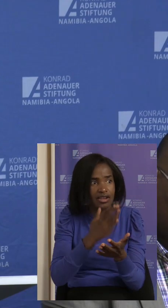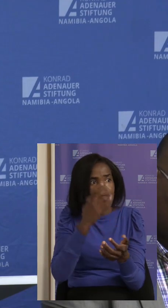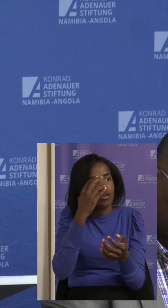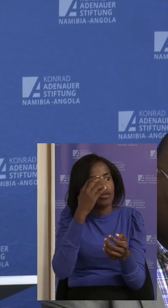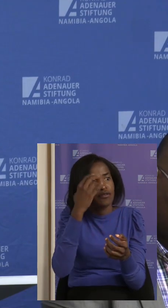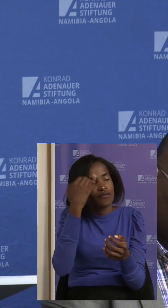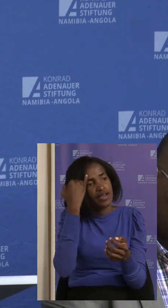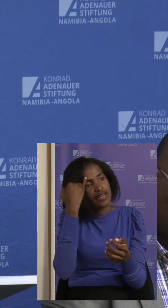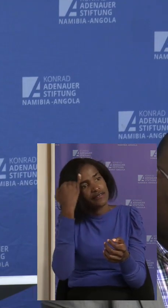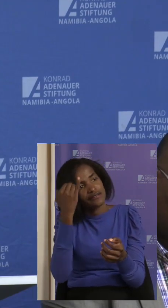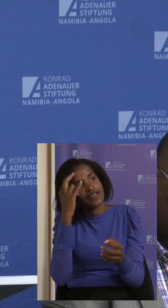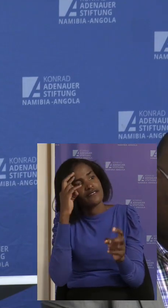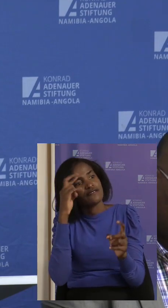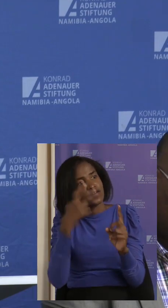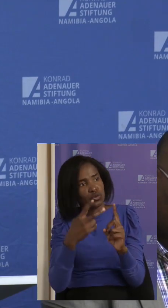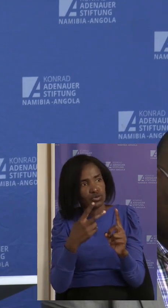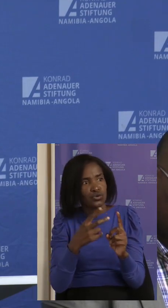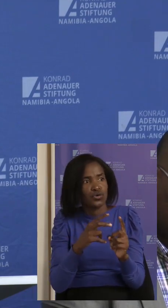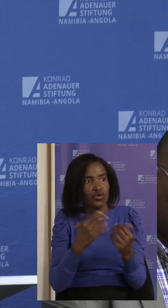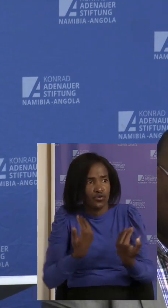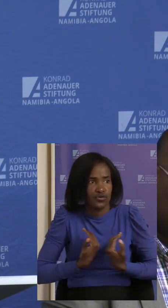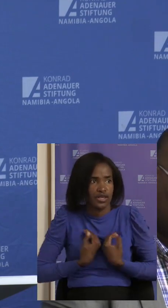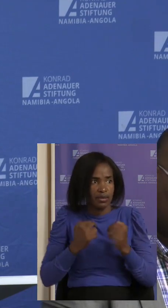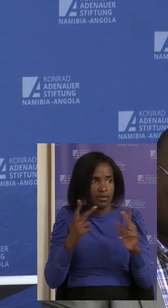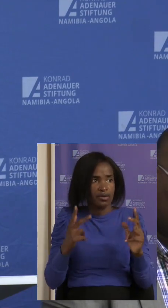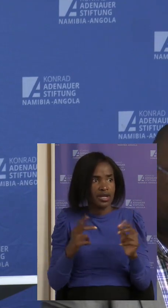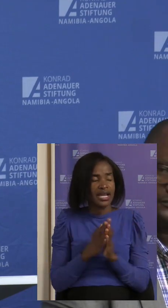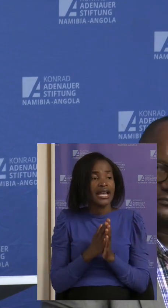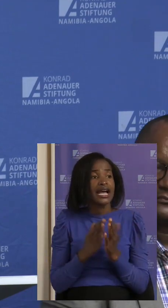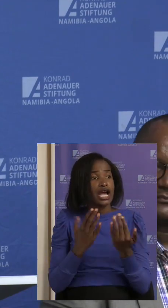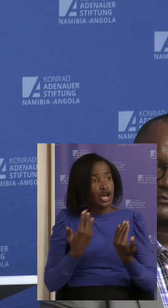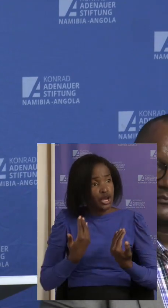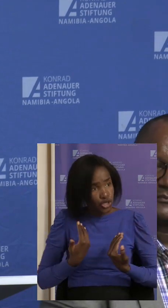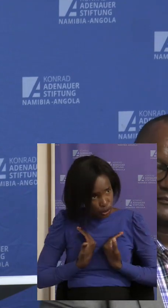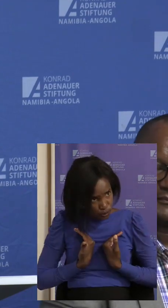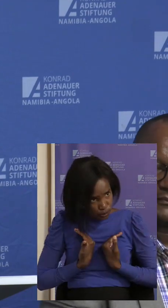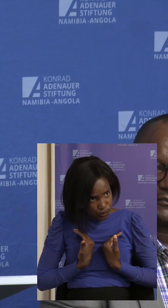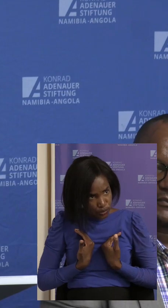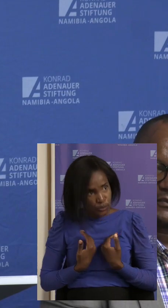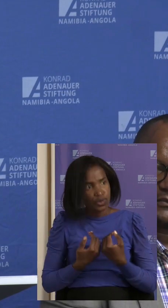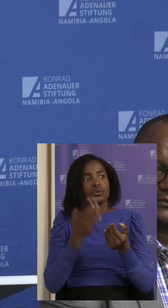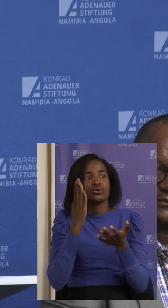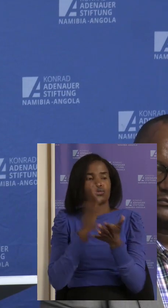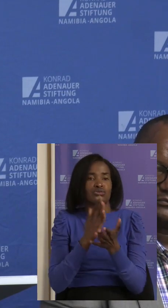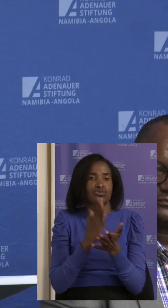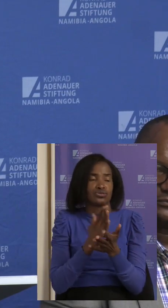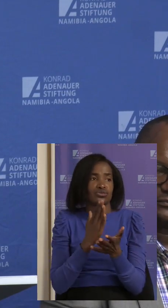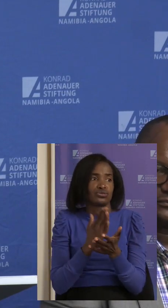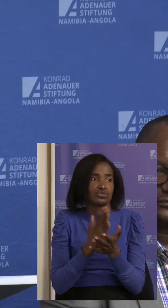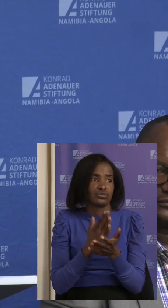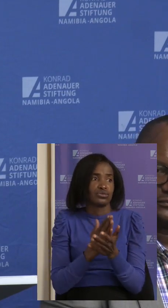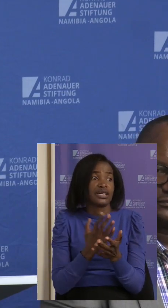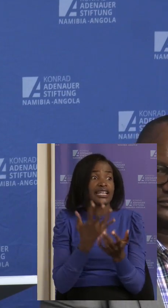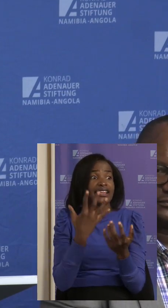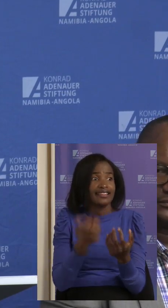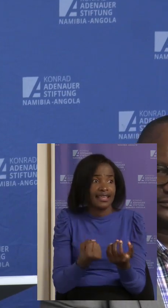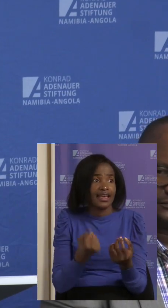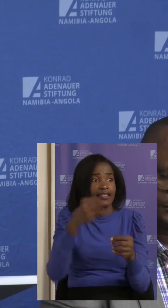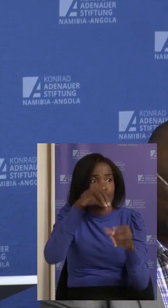young people. In this context, young people are also the receivers and the main stakeholders of the education